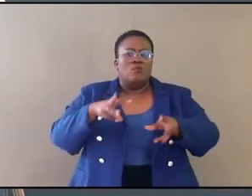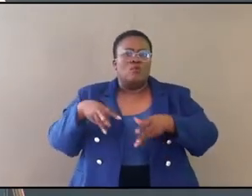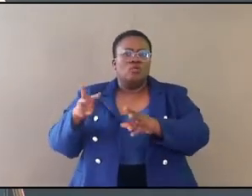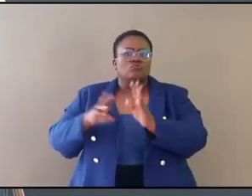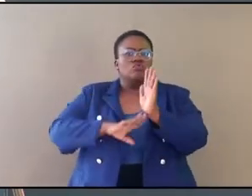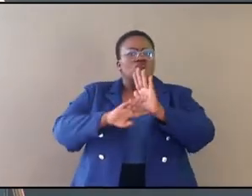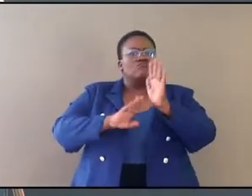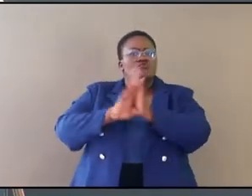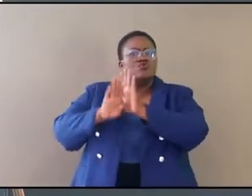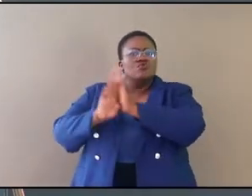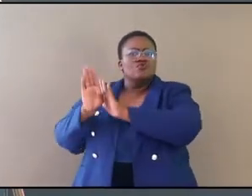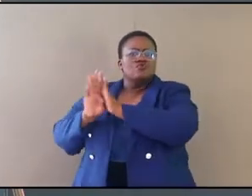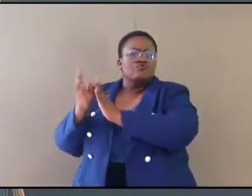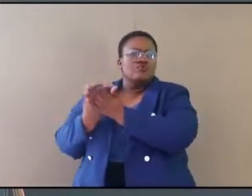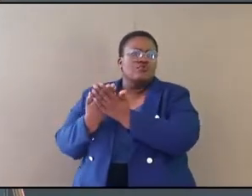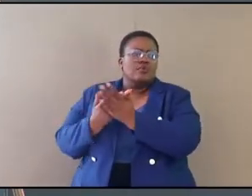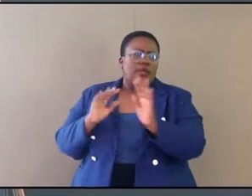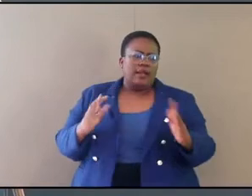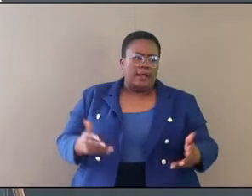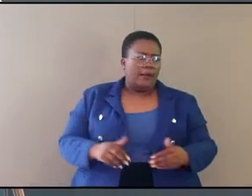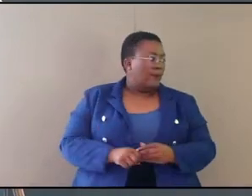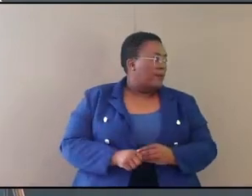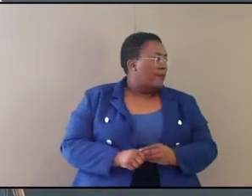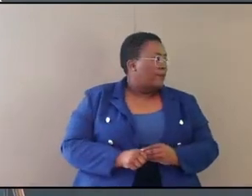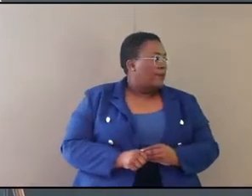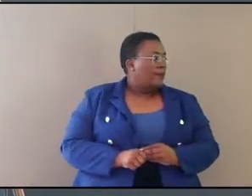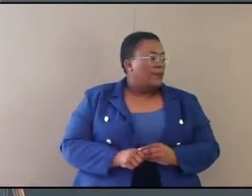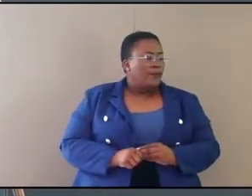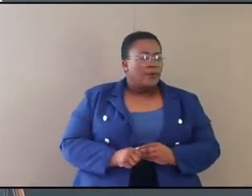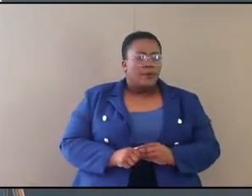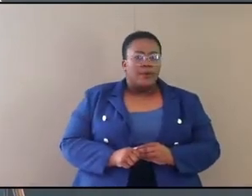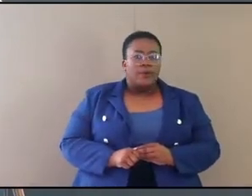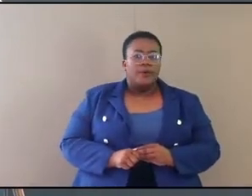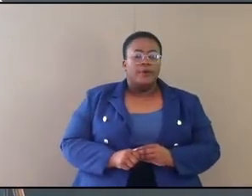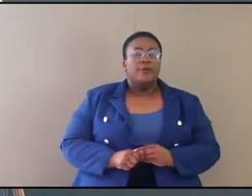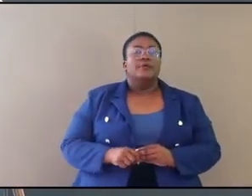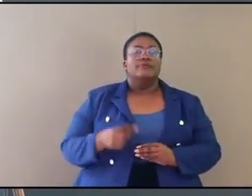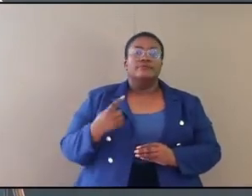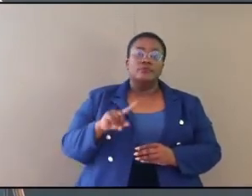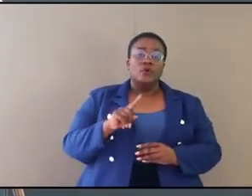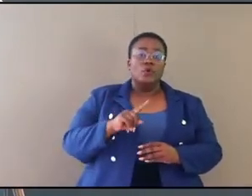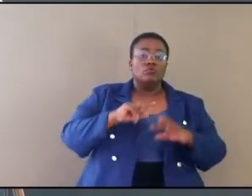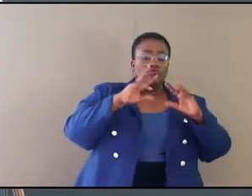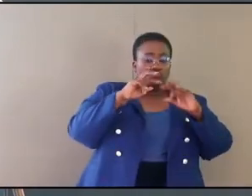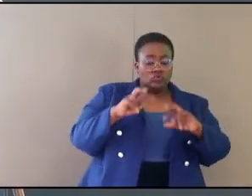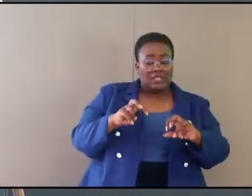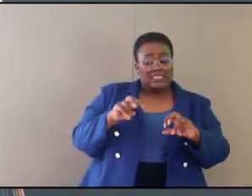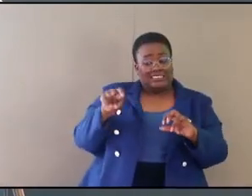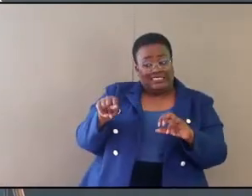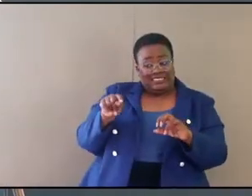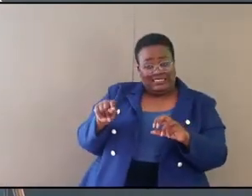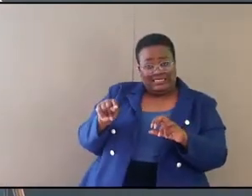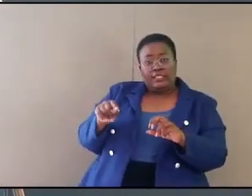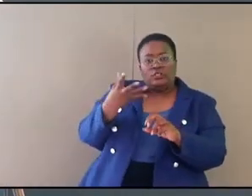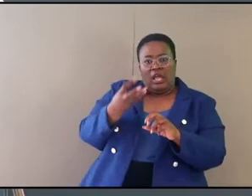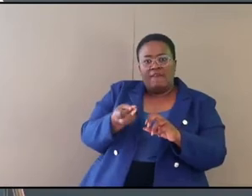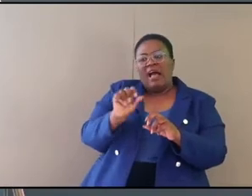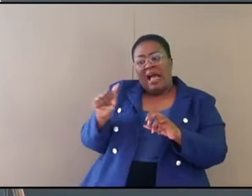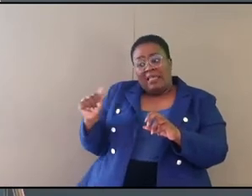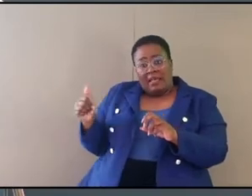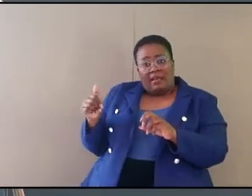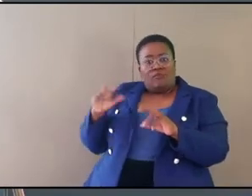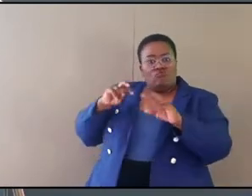reducing poverty. So the study is one of a number of studies that we have commissioned